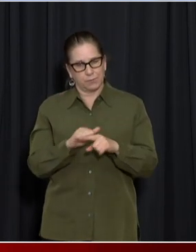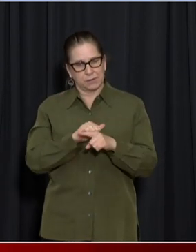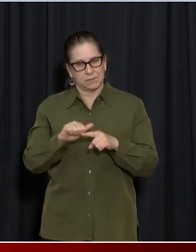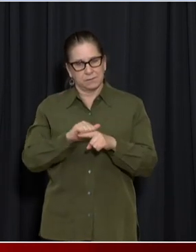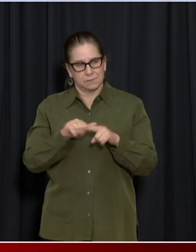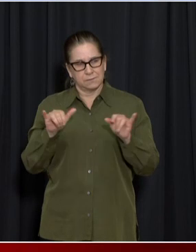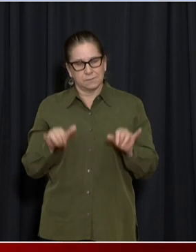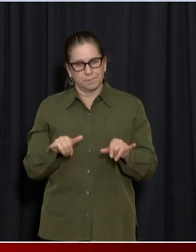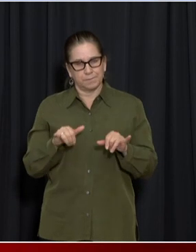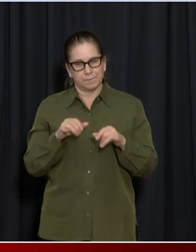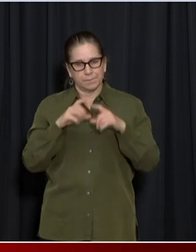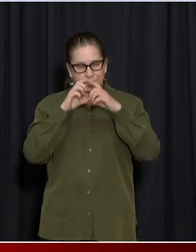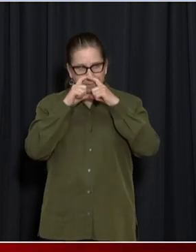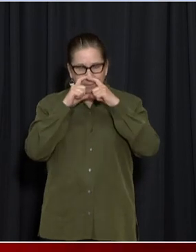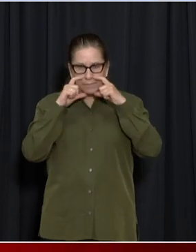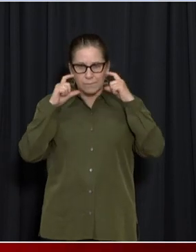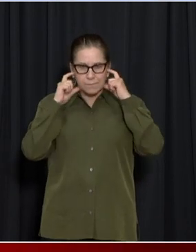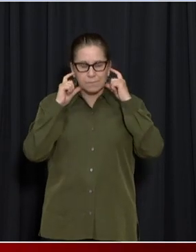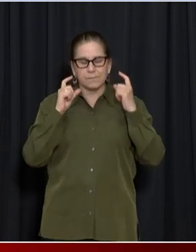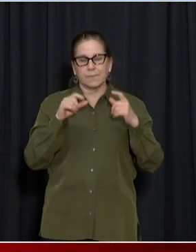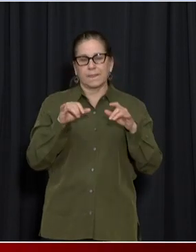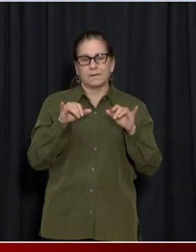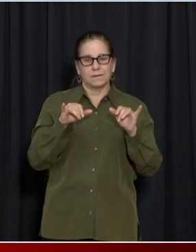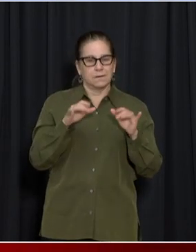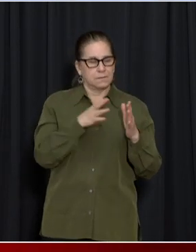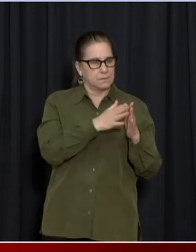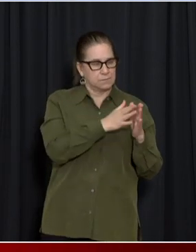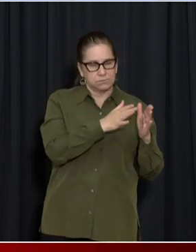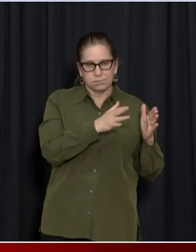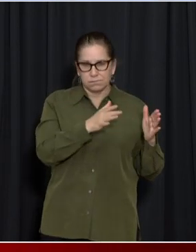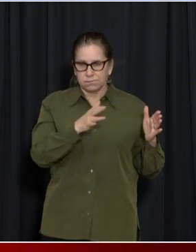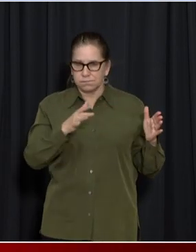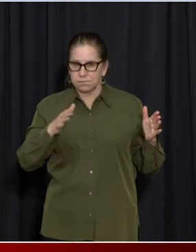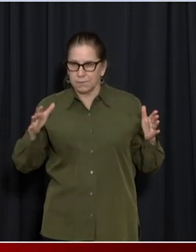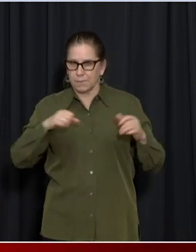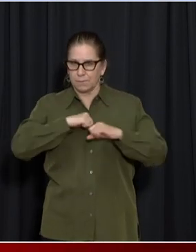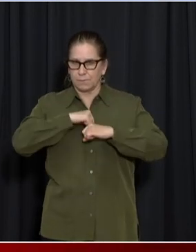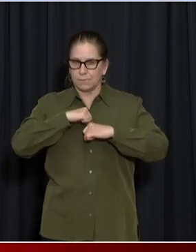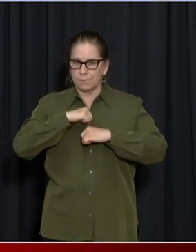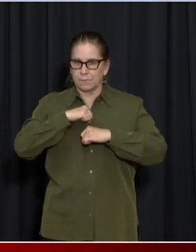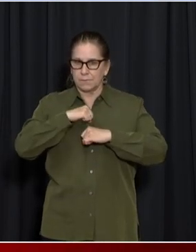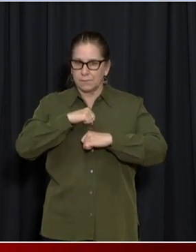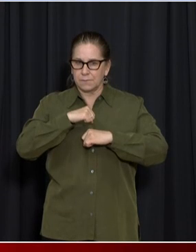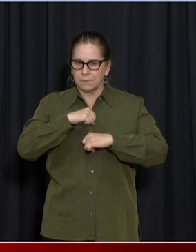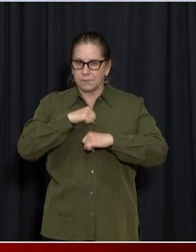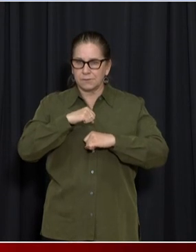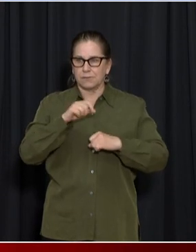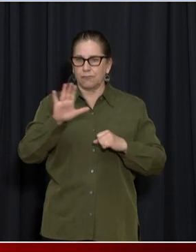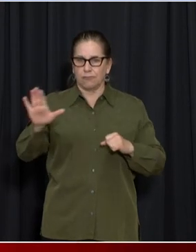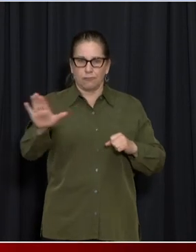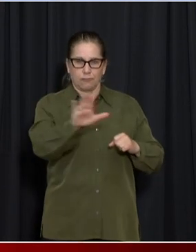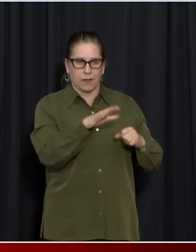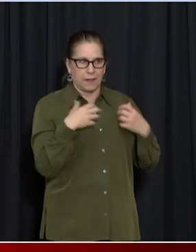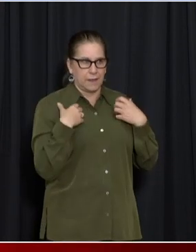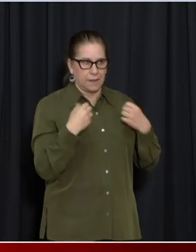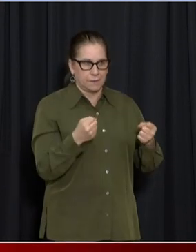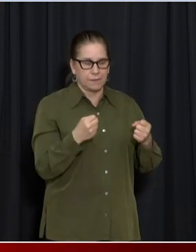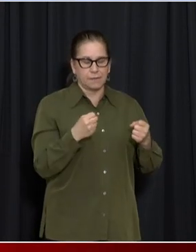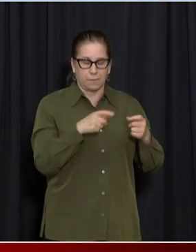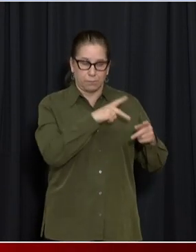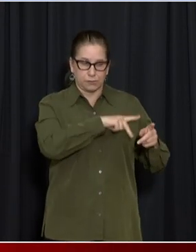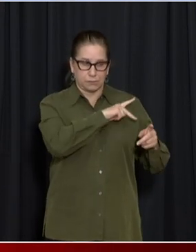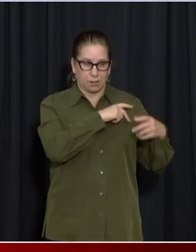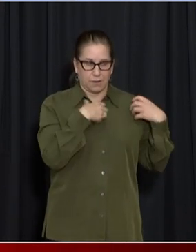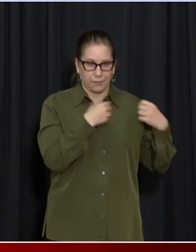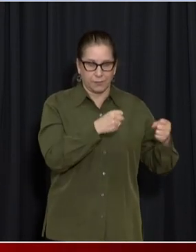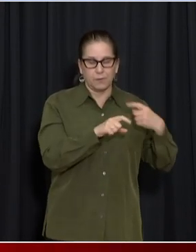through 3 to help protect personal and community health. These include physical distancing,